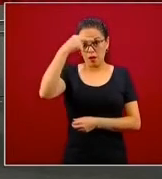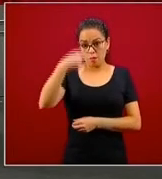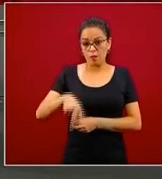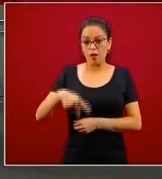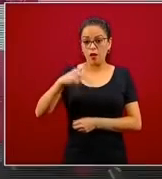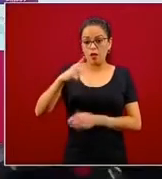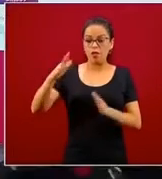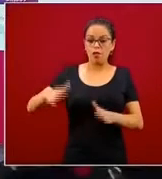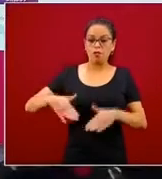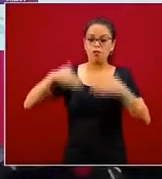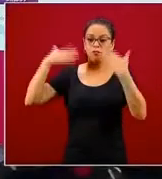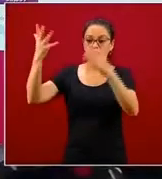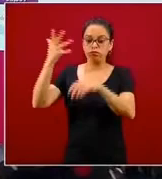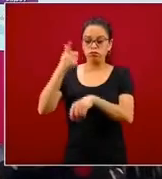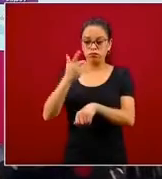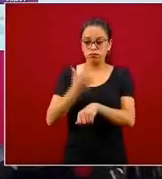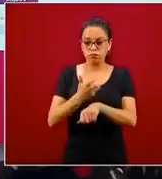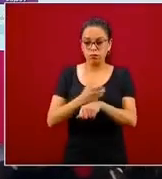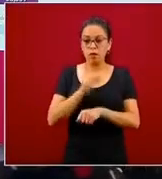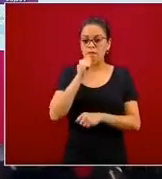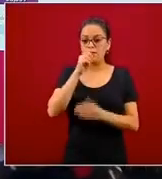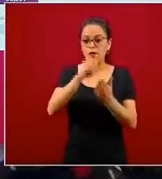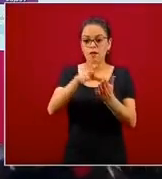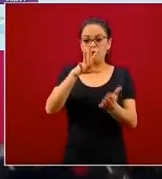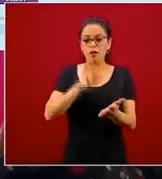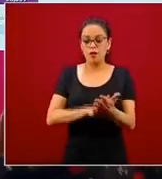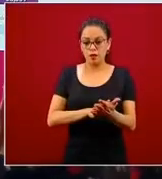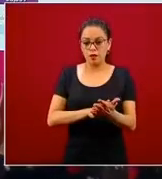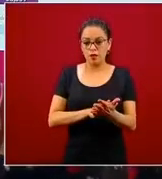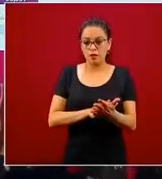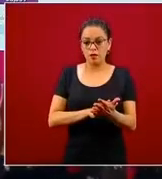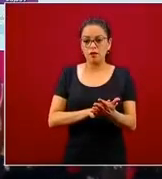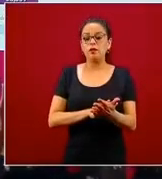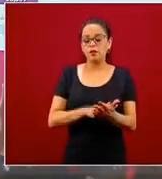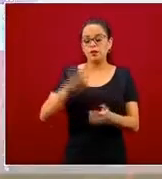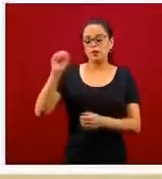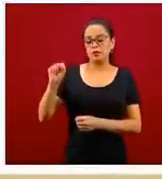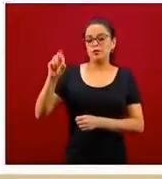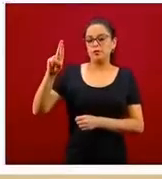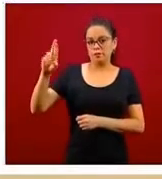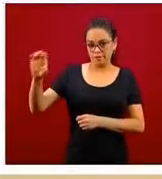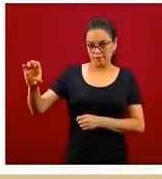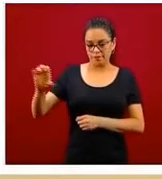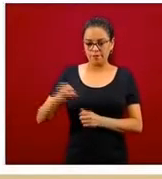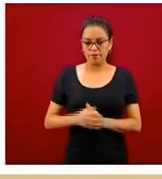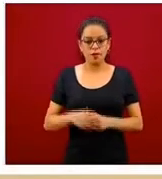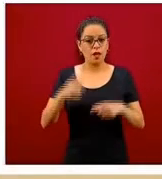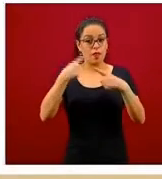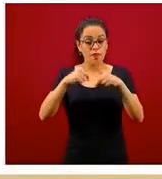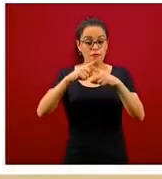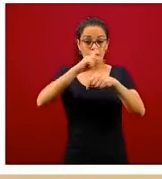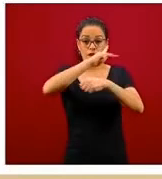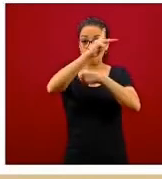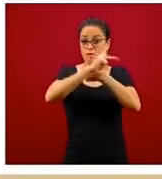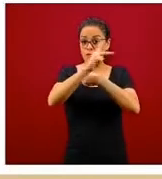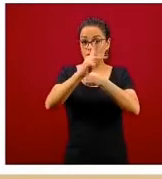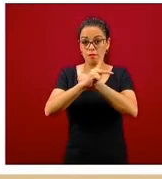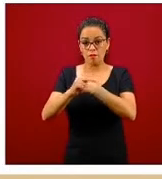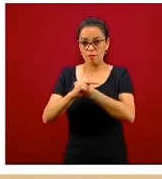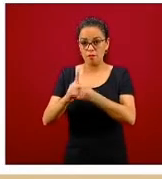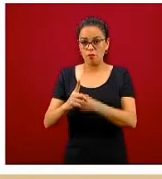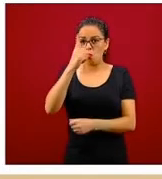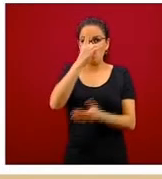see Mexicans outside of the United States, but who are registered in our foreign